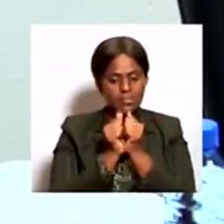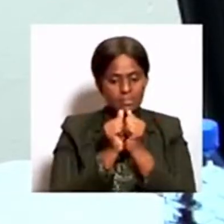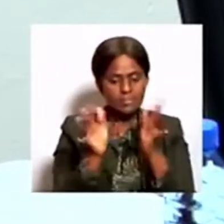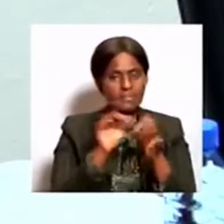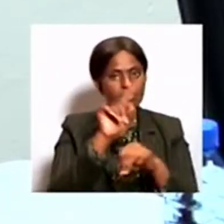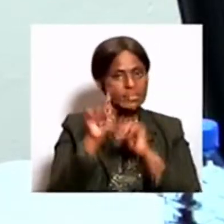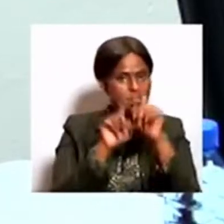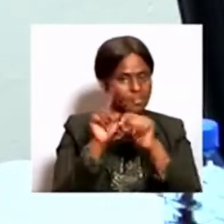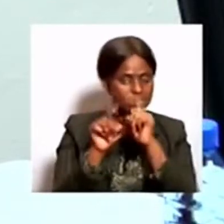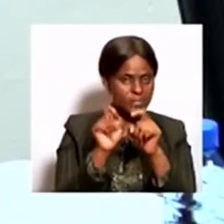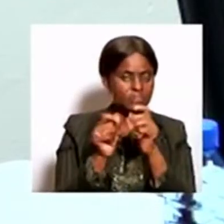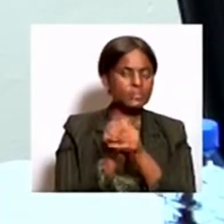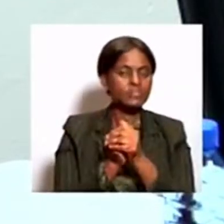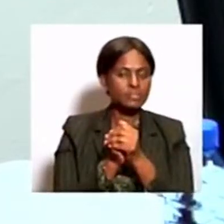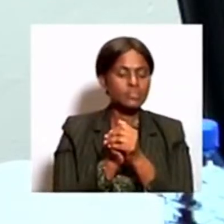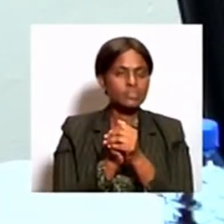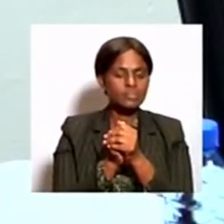questioning.